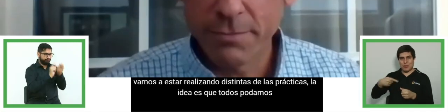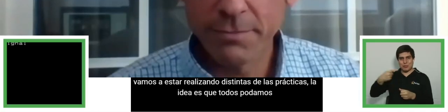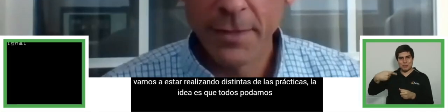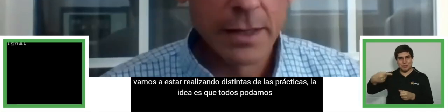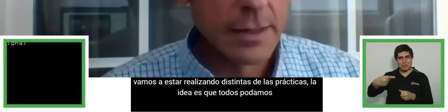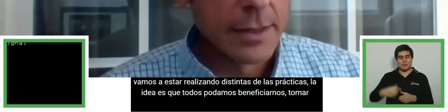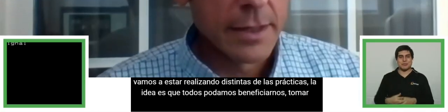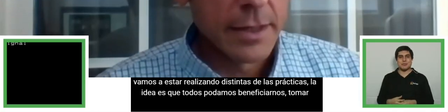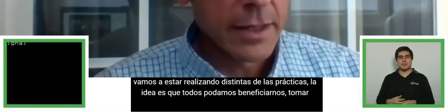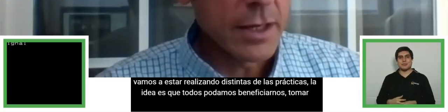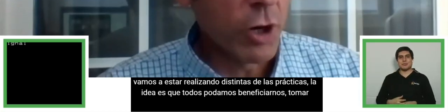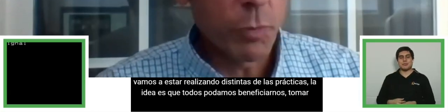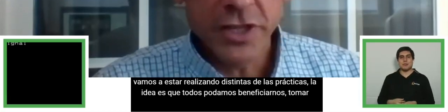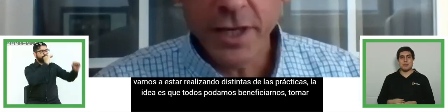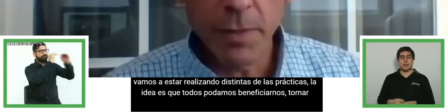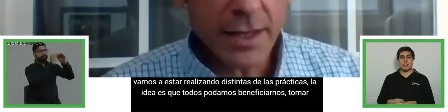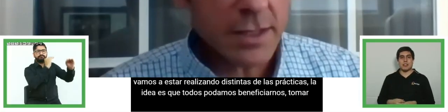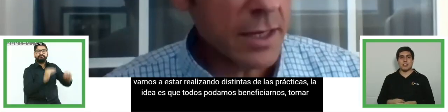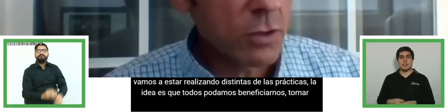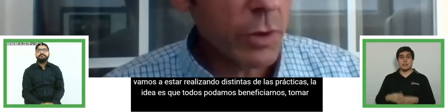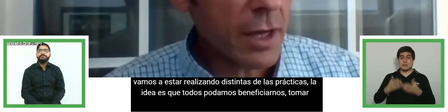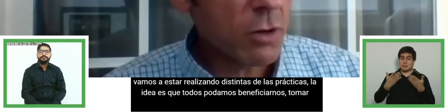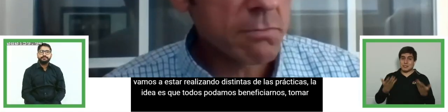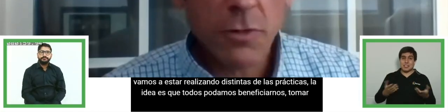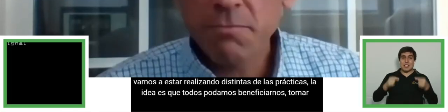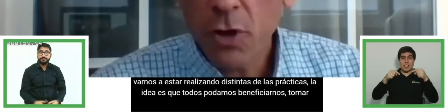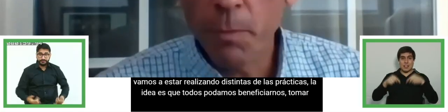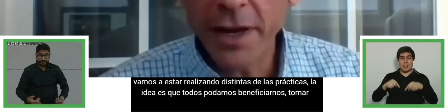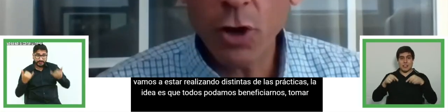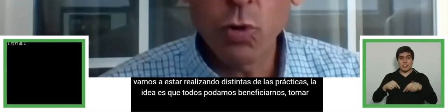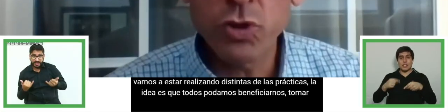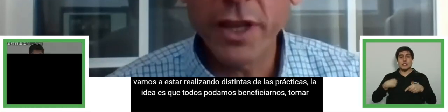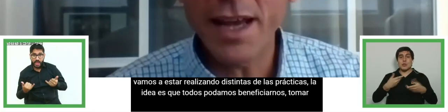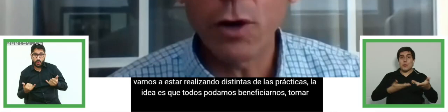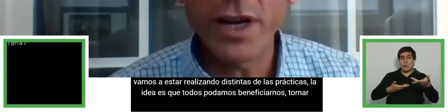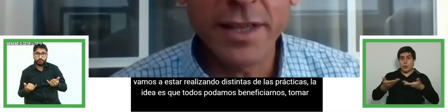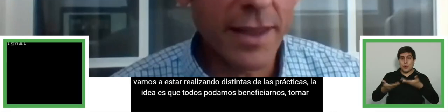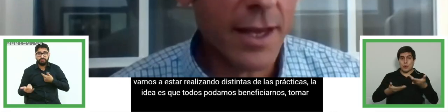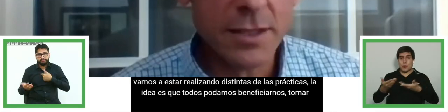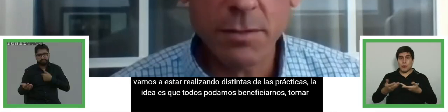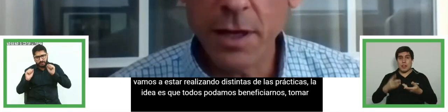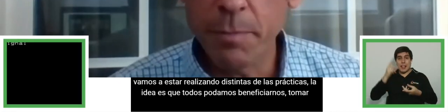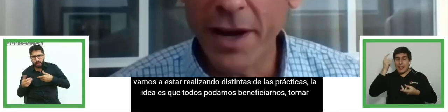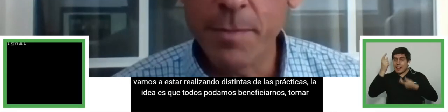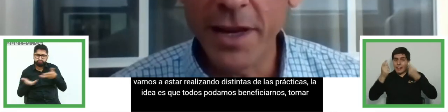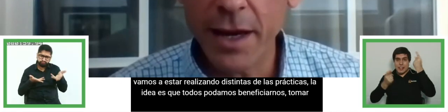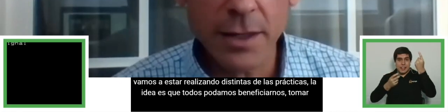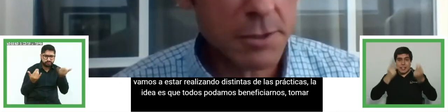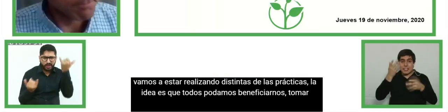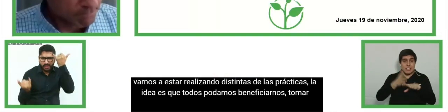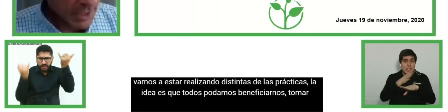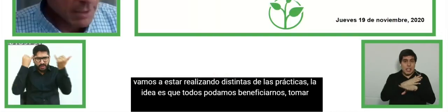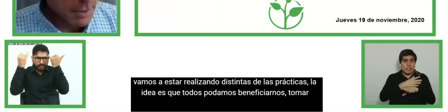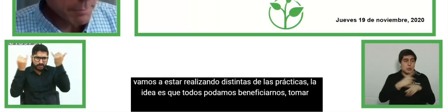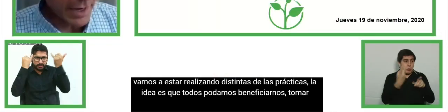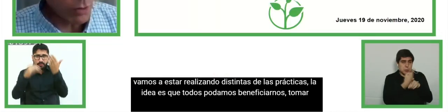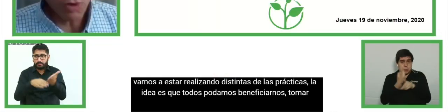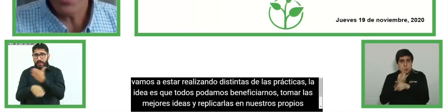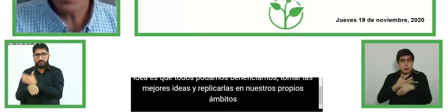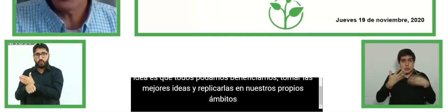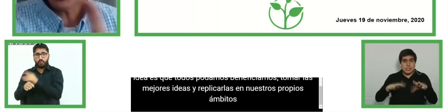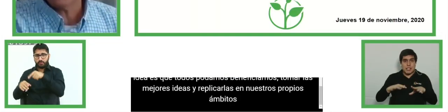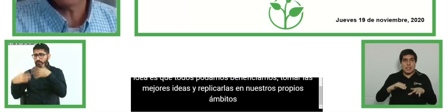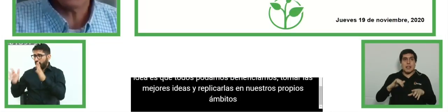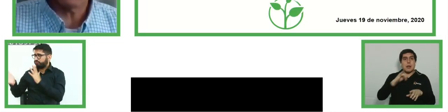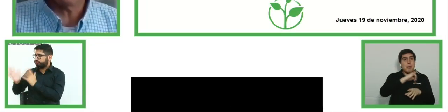And I'm going to share you some ideas, some preliminary ideas to start, and then we'll give in